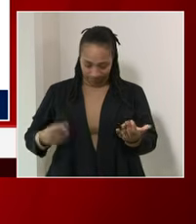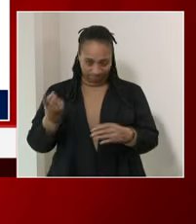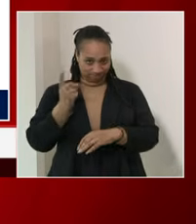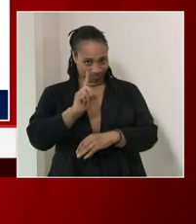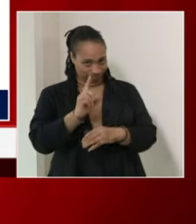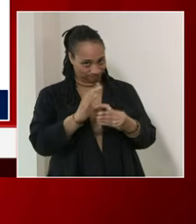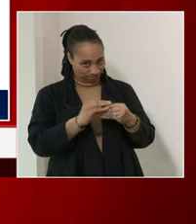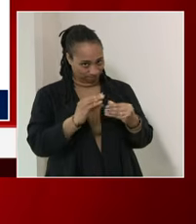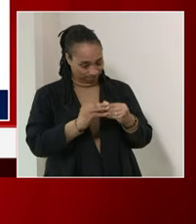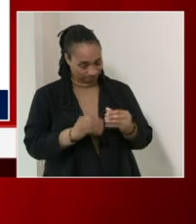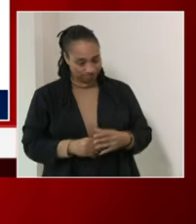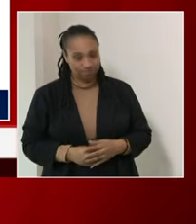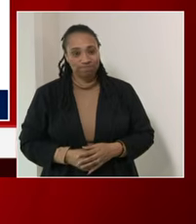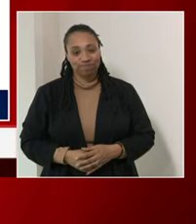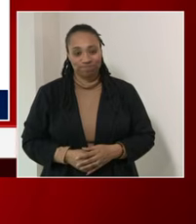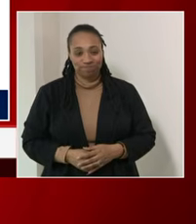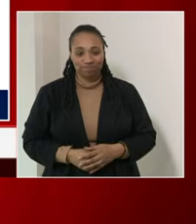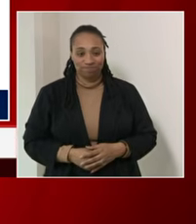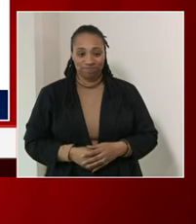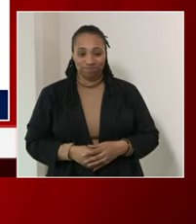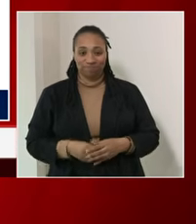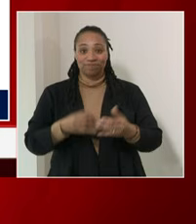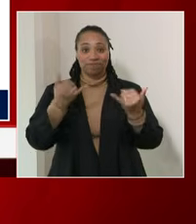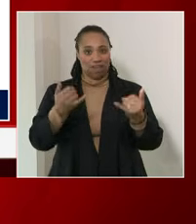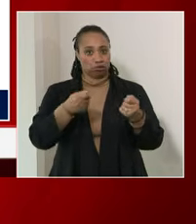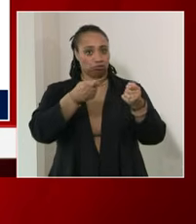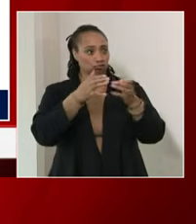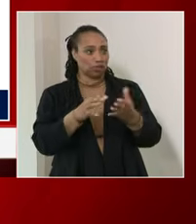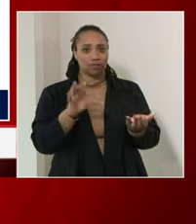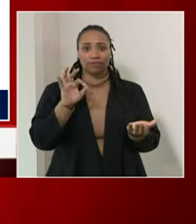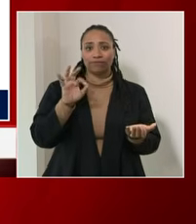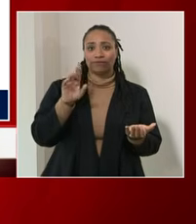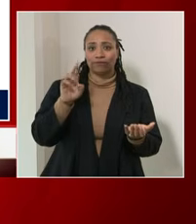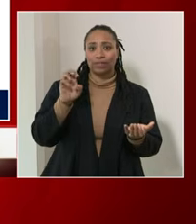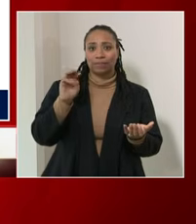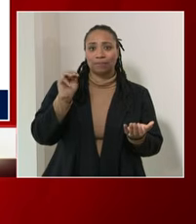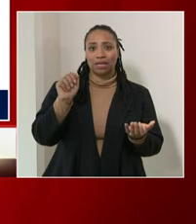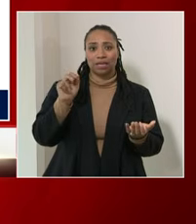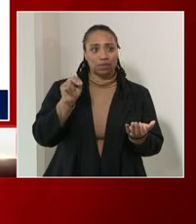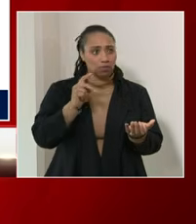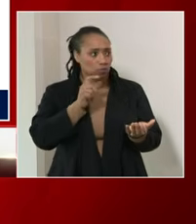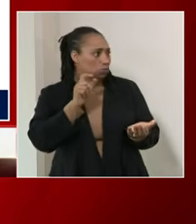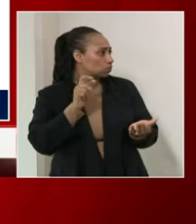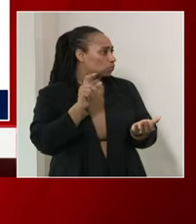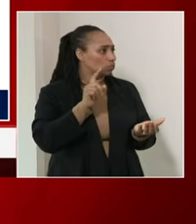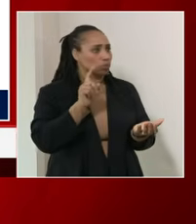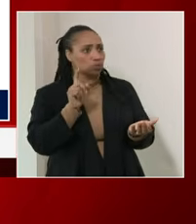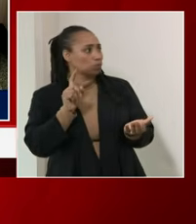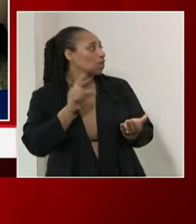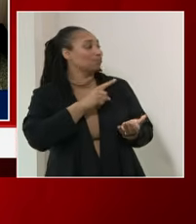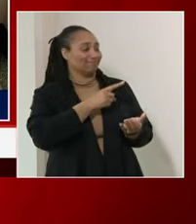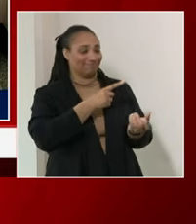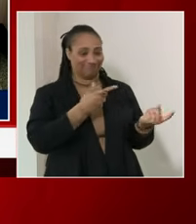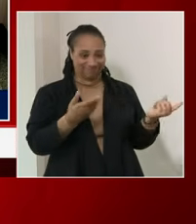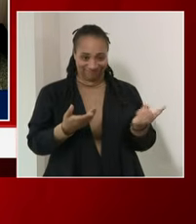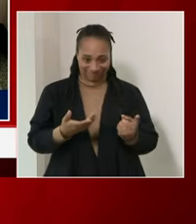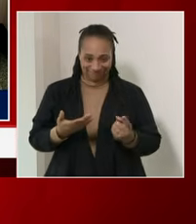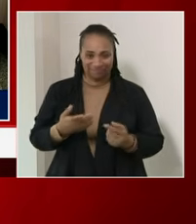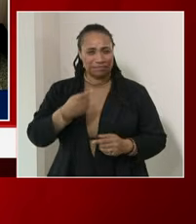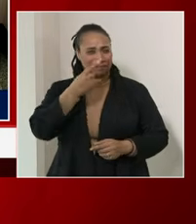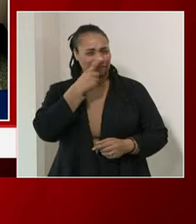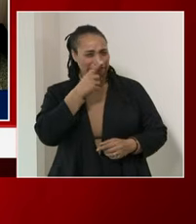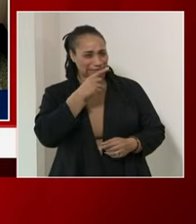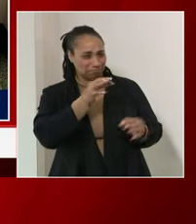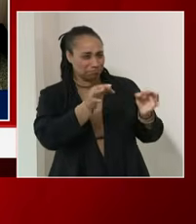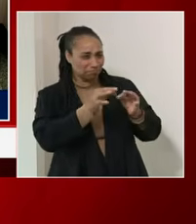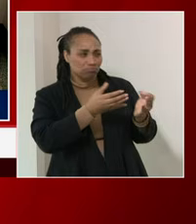Director Freeman, is she with us? Director Freeman, if you could just talk a little bit about the status of our DPR